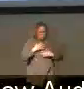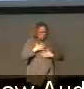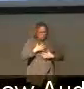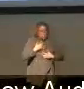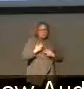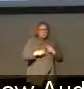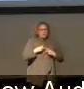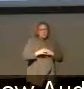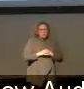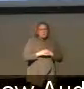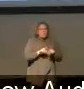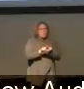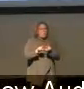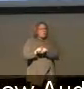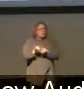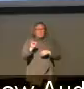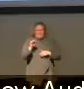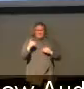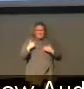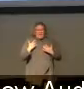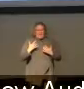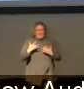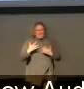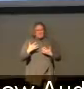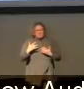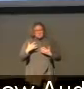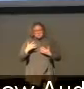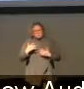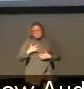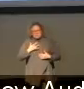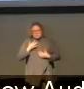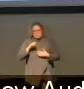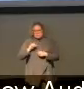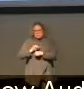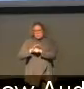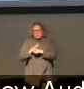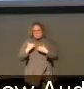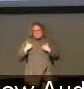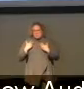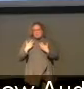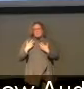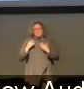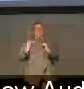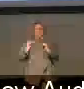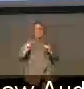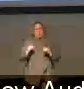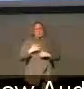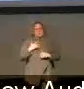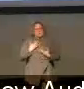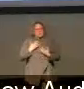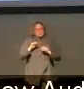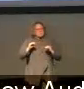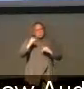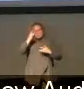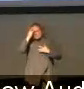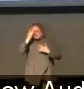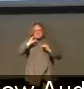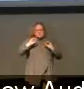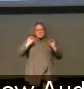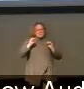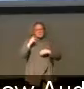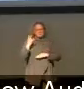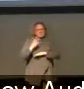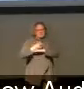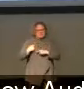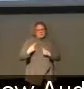the symptoms first appeared. Again, we have a team that's on staff 24/7, and